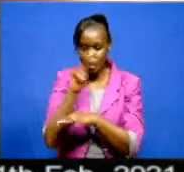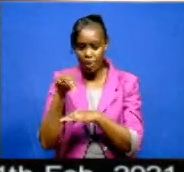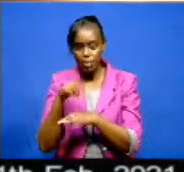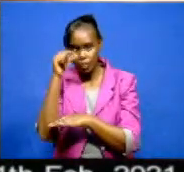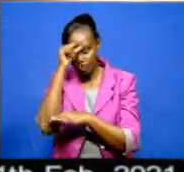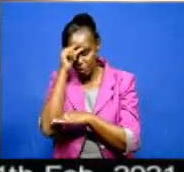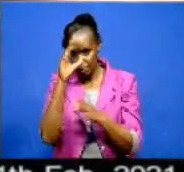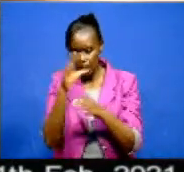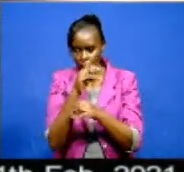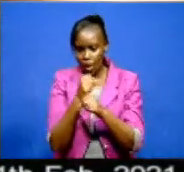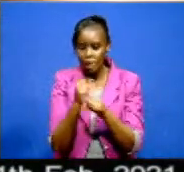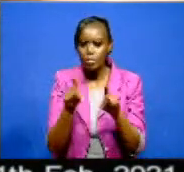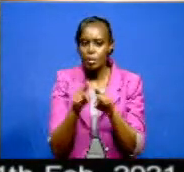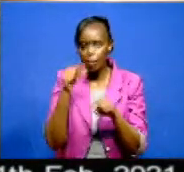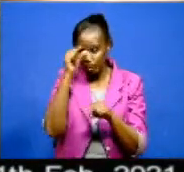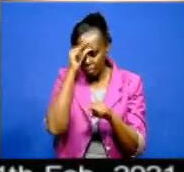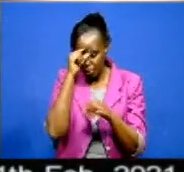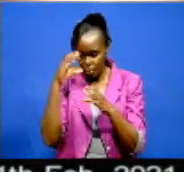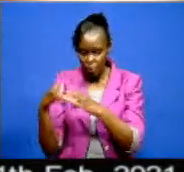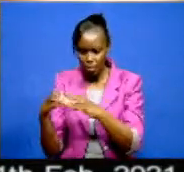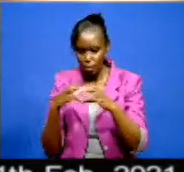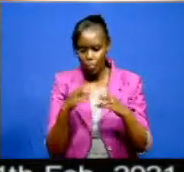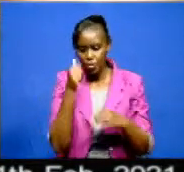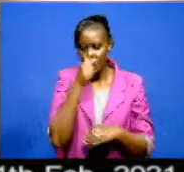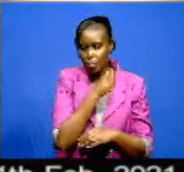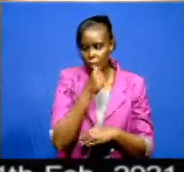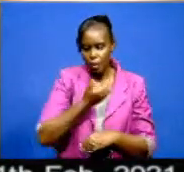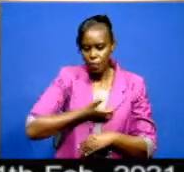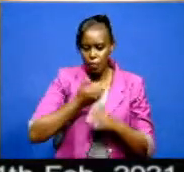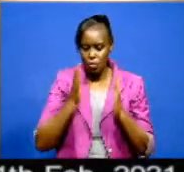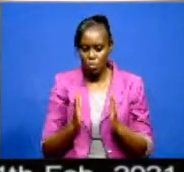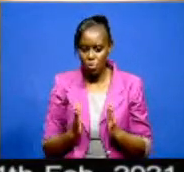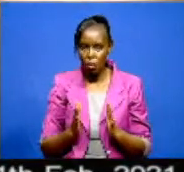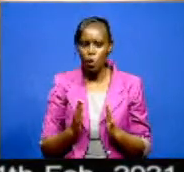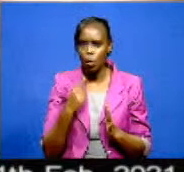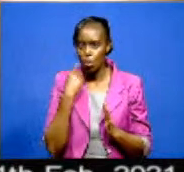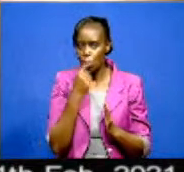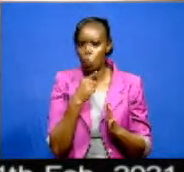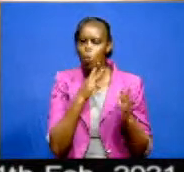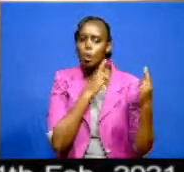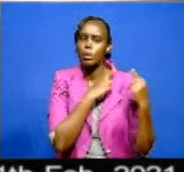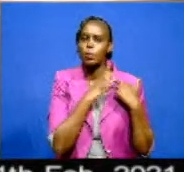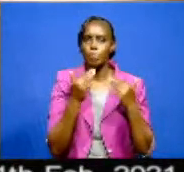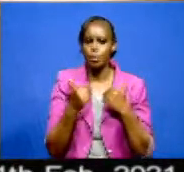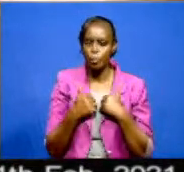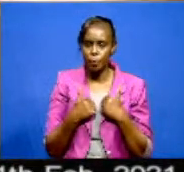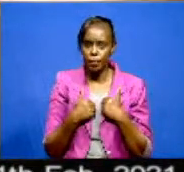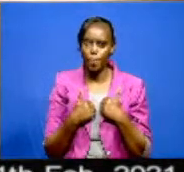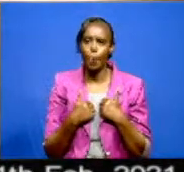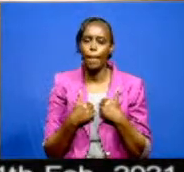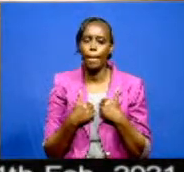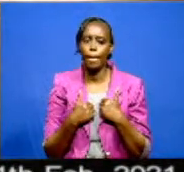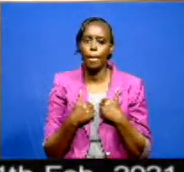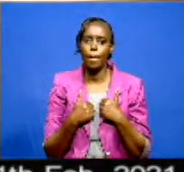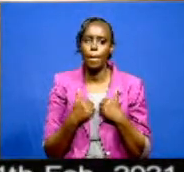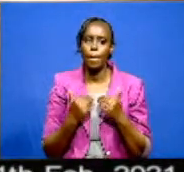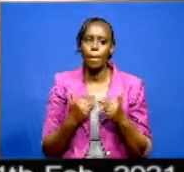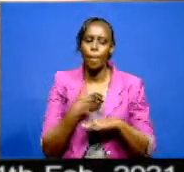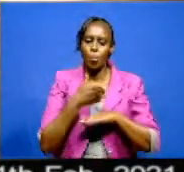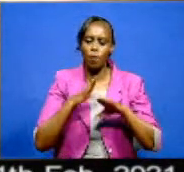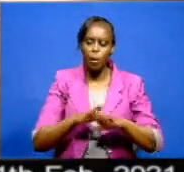government agencies, community and private land owners with jurisdiction over land